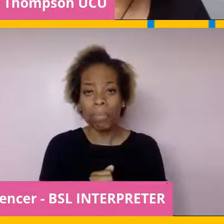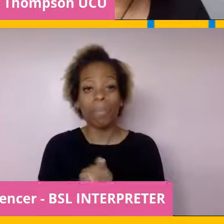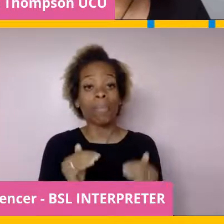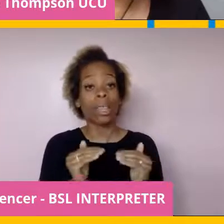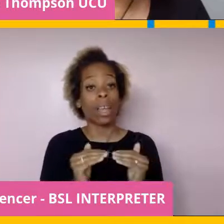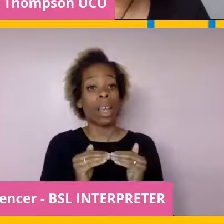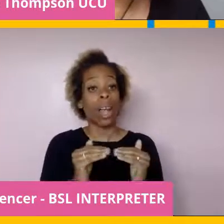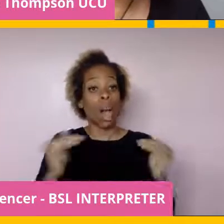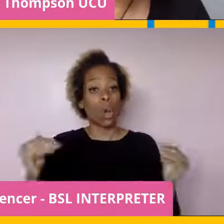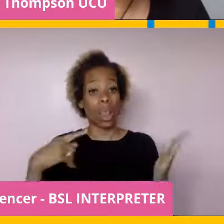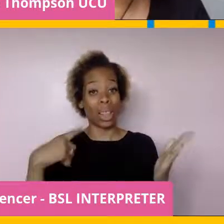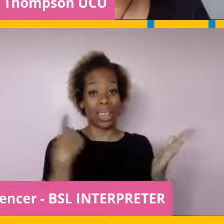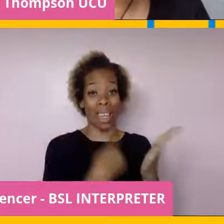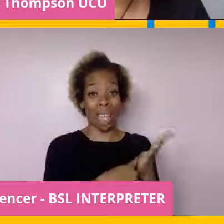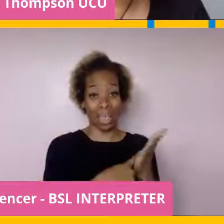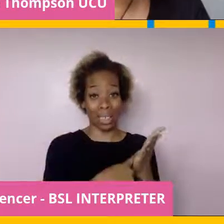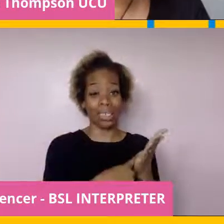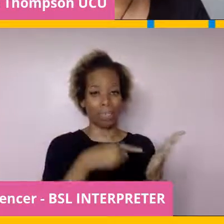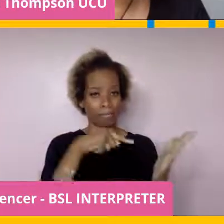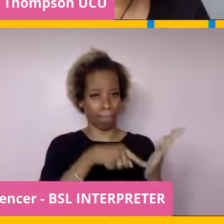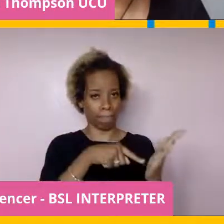legal obligations,